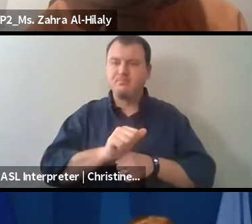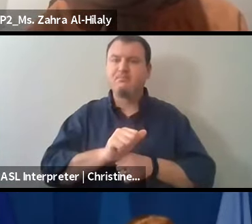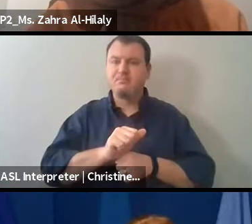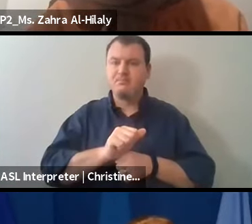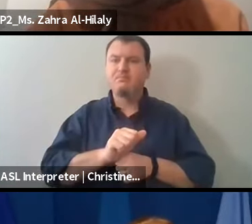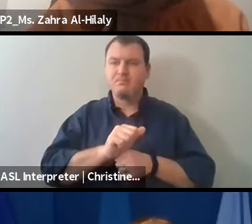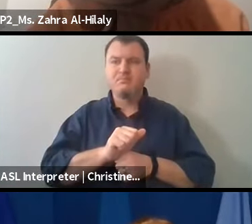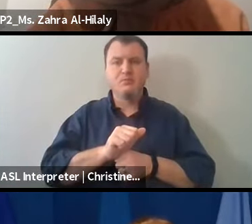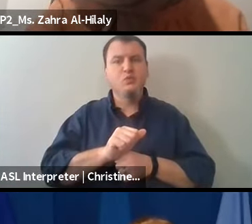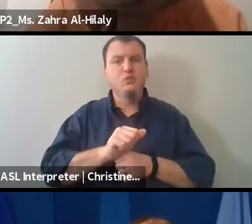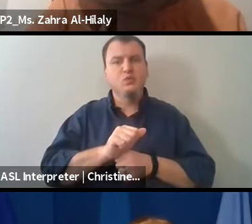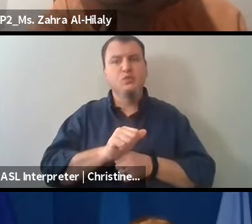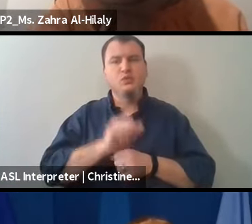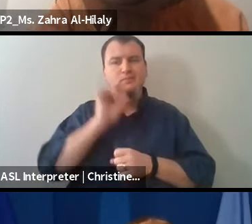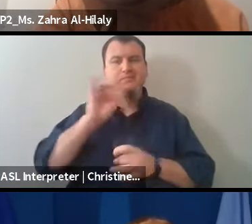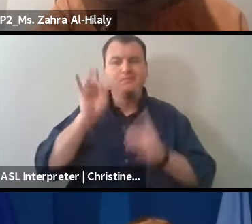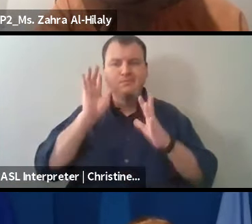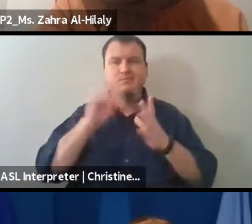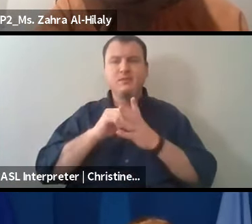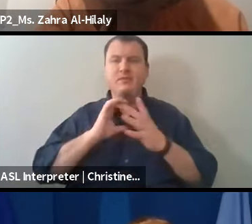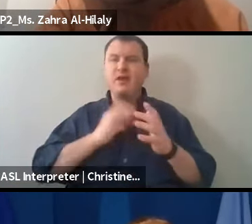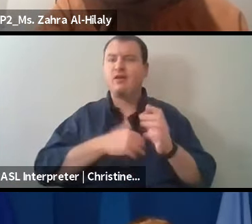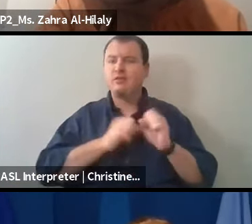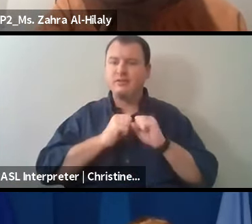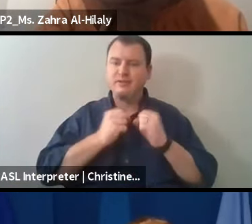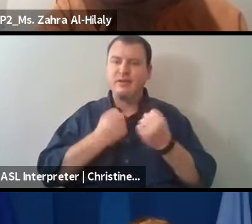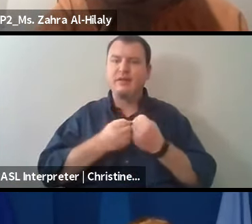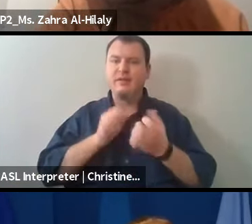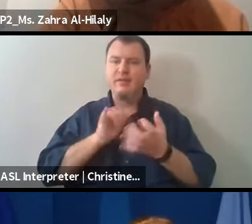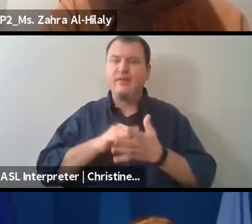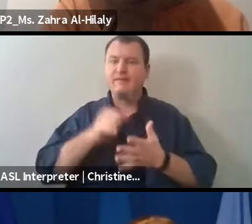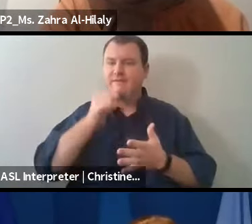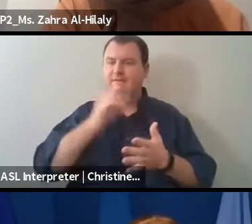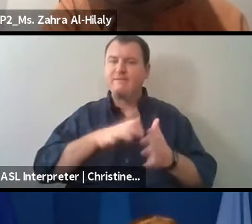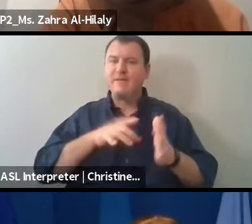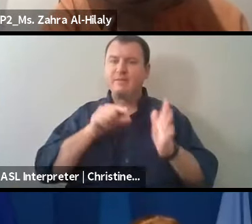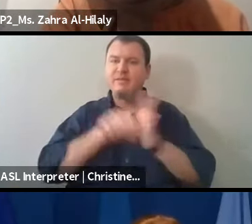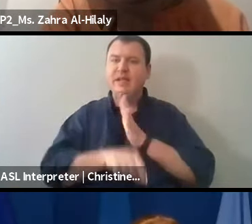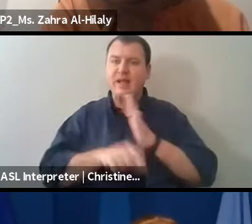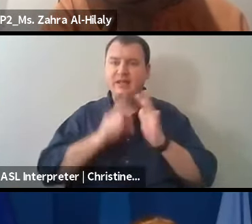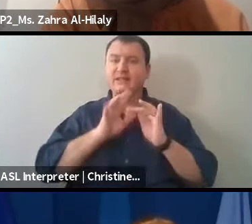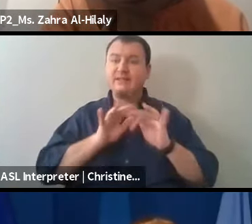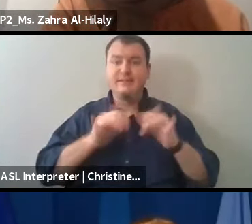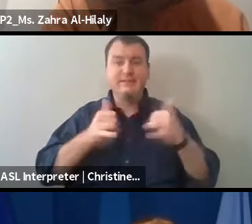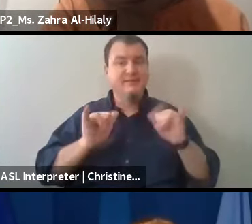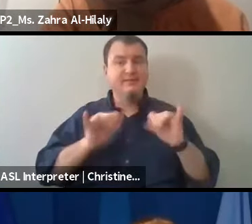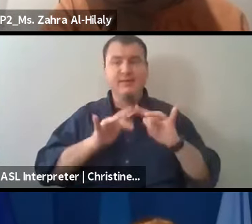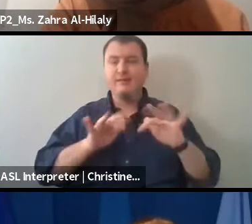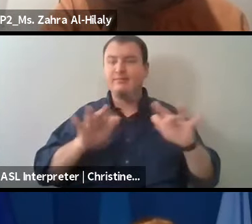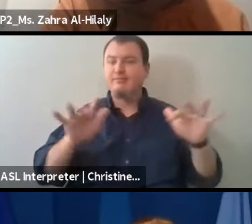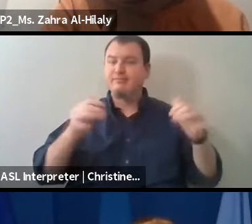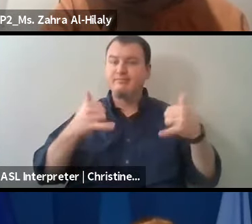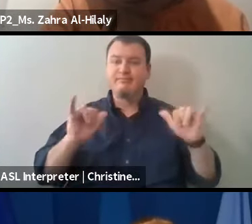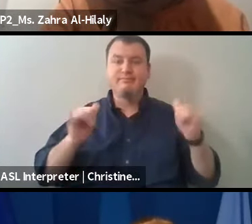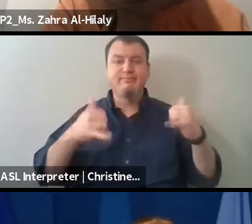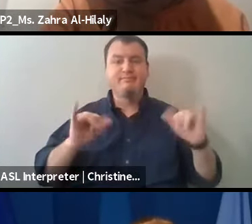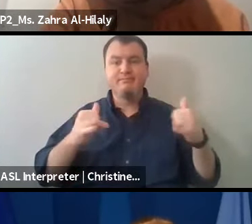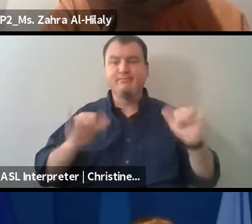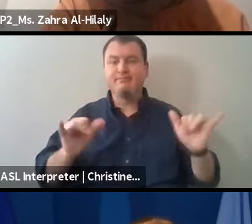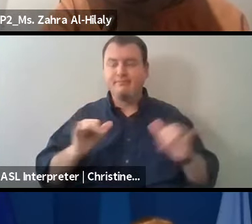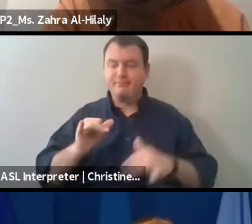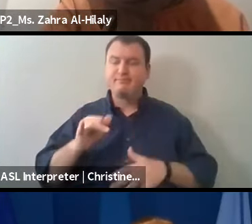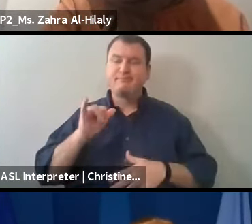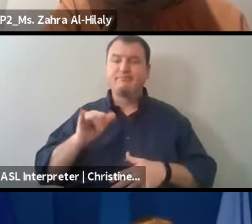an indictment of our society that femicide is as prevalent as it is. And we know